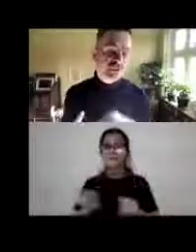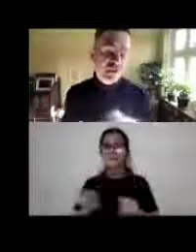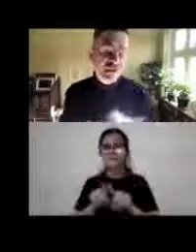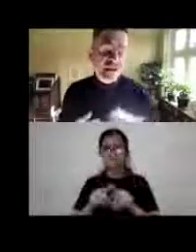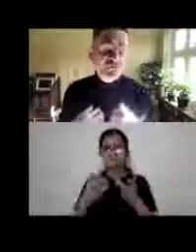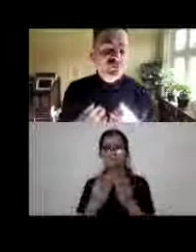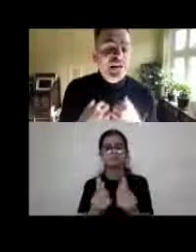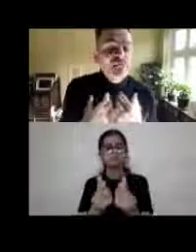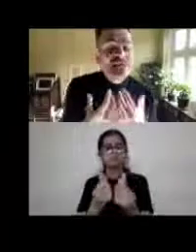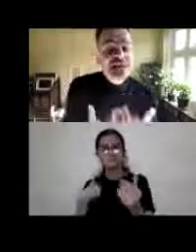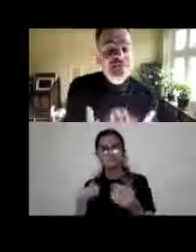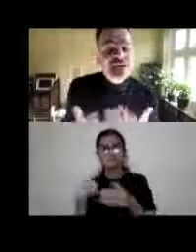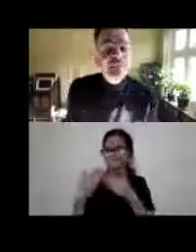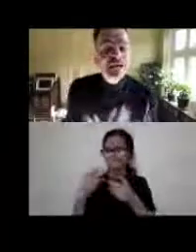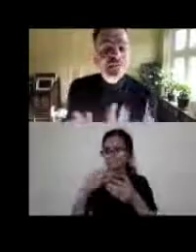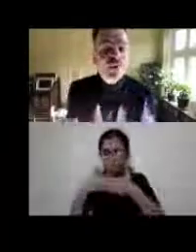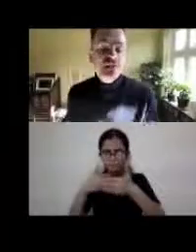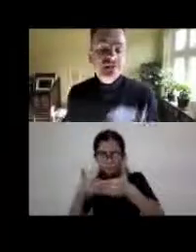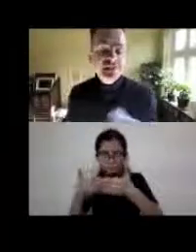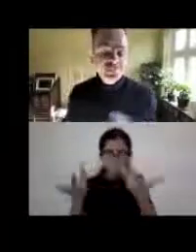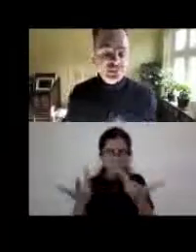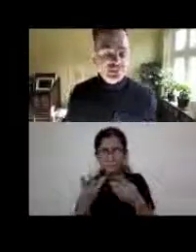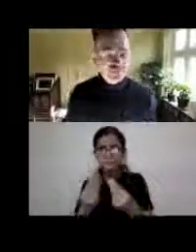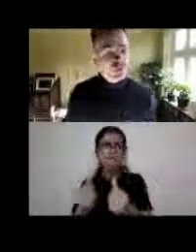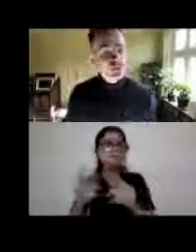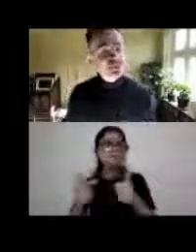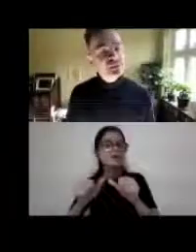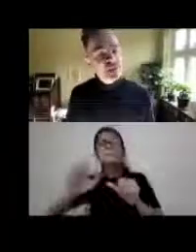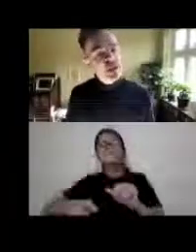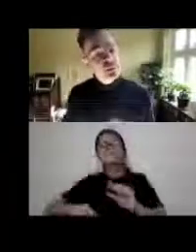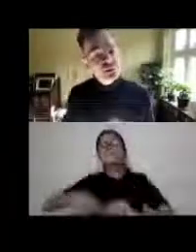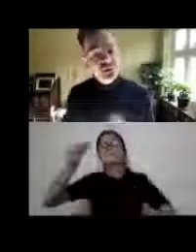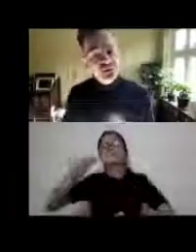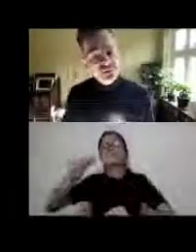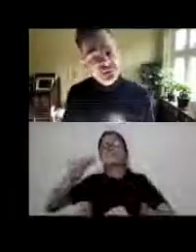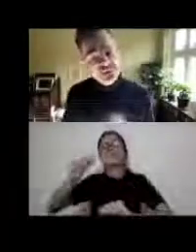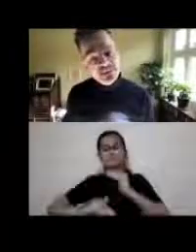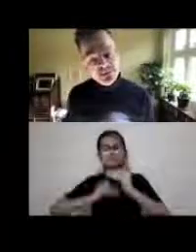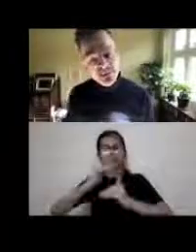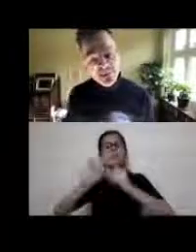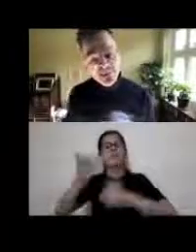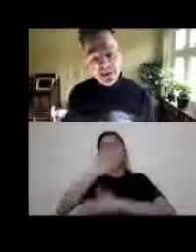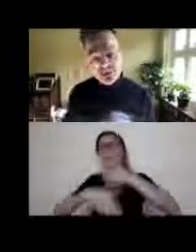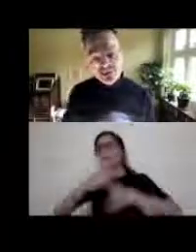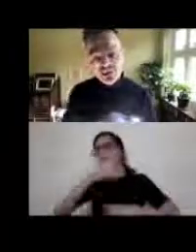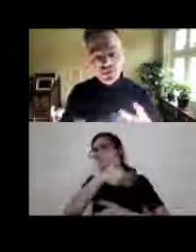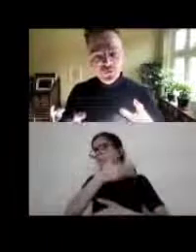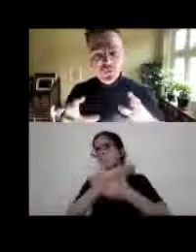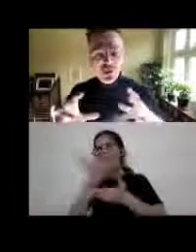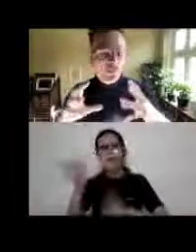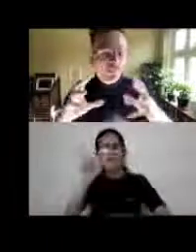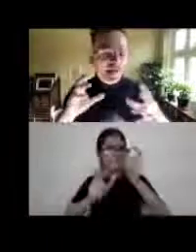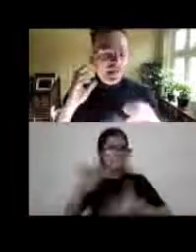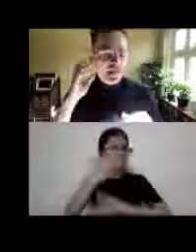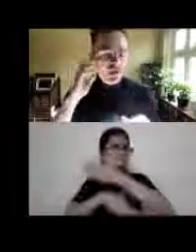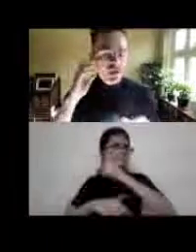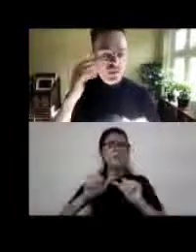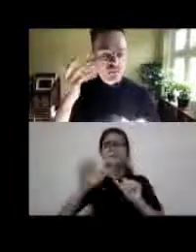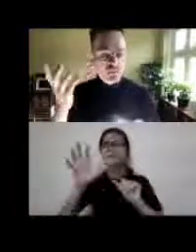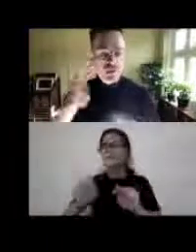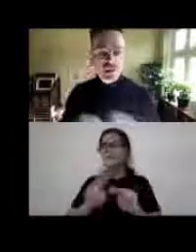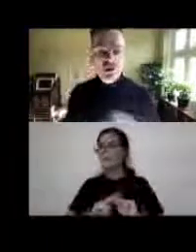solution, becoming more accessible for people with disabilities. And we were